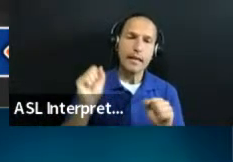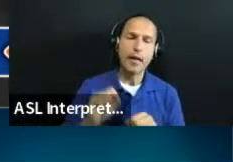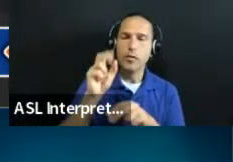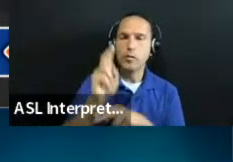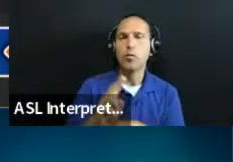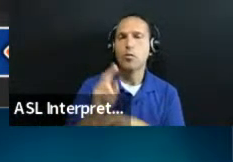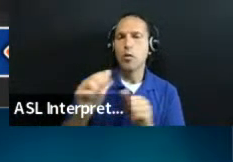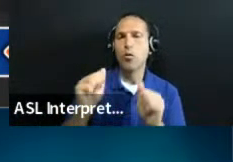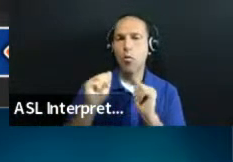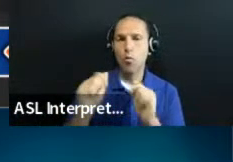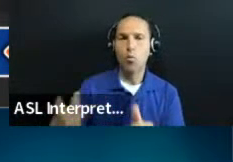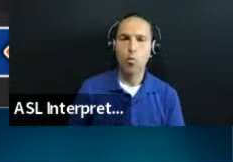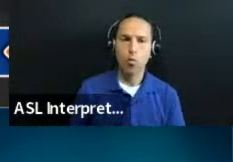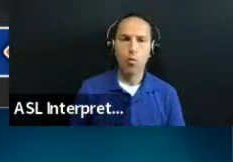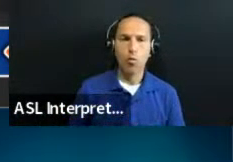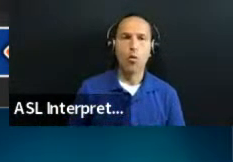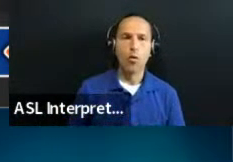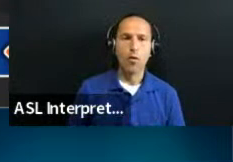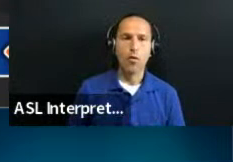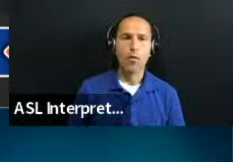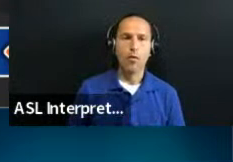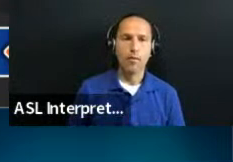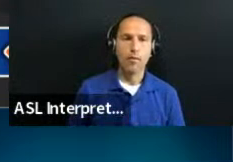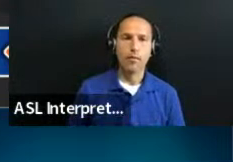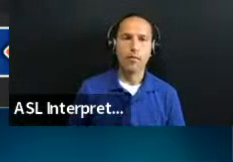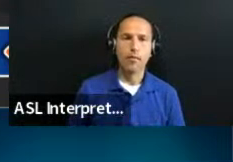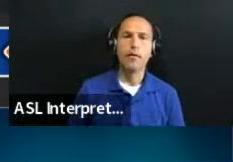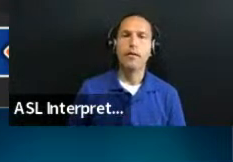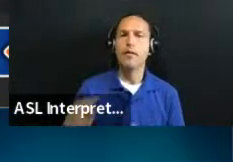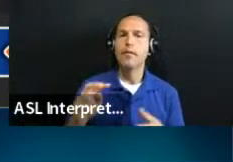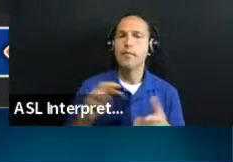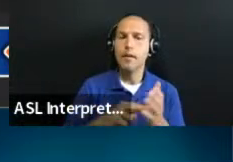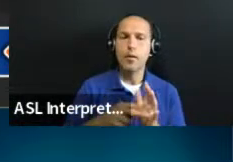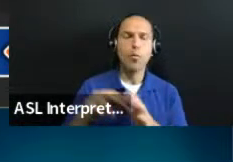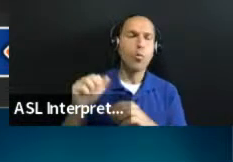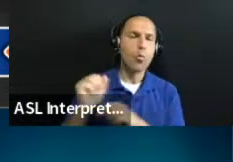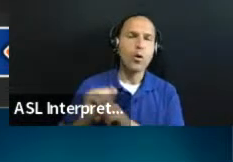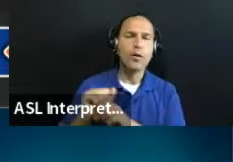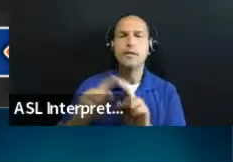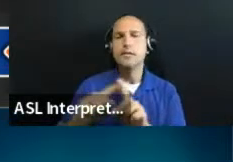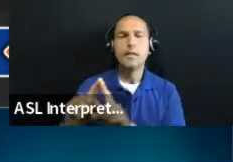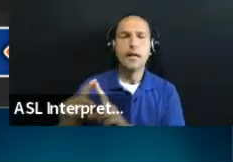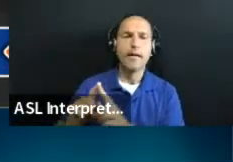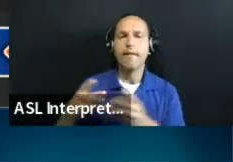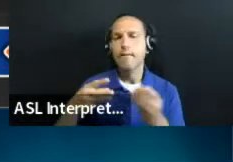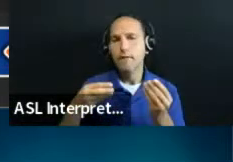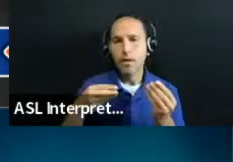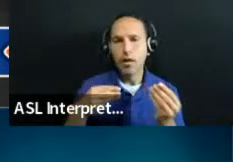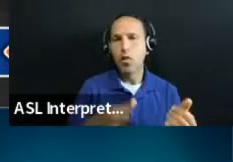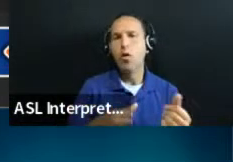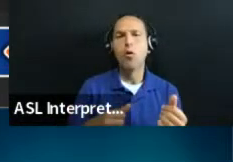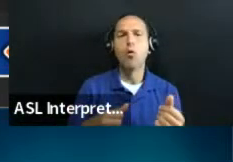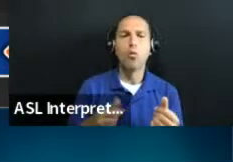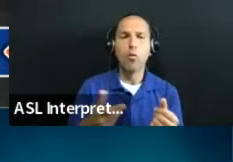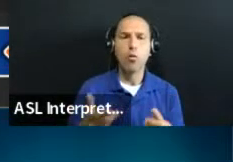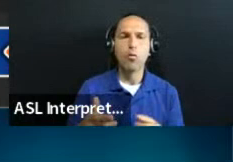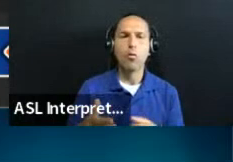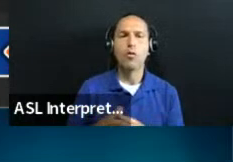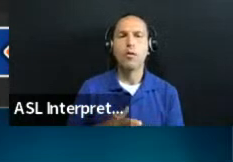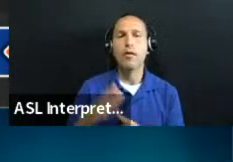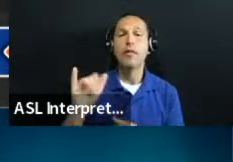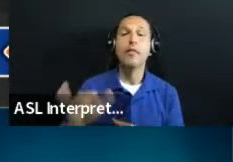all. So basically working on different flows or journeys, right, or